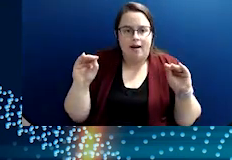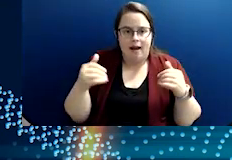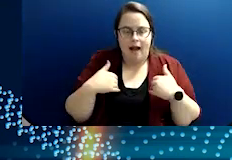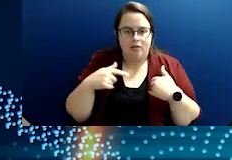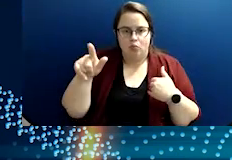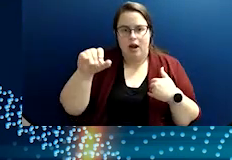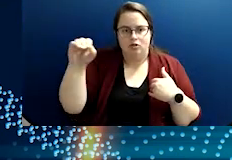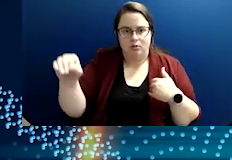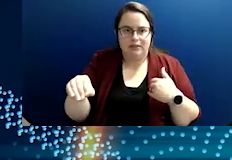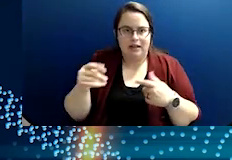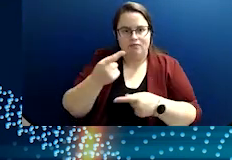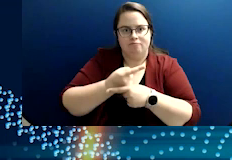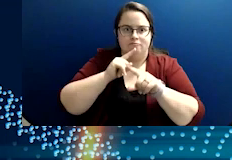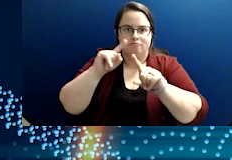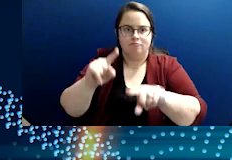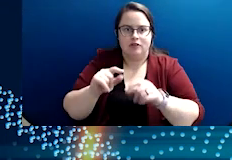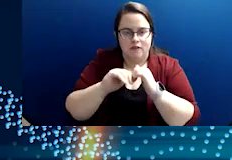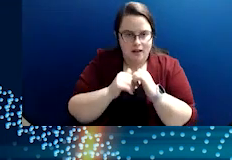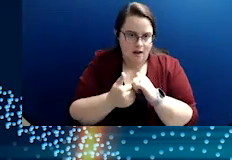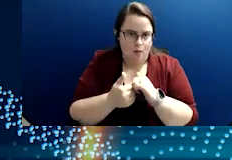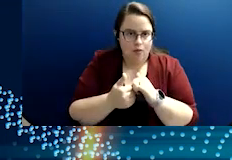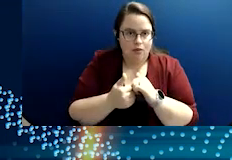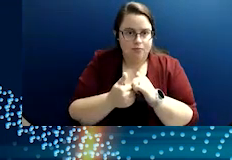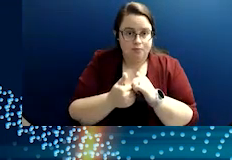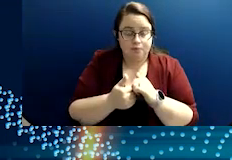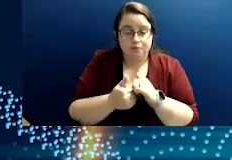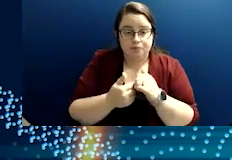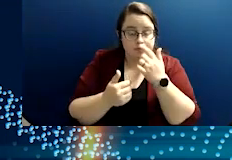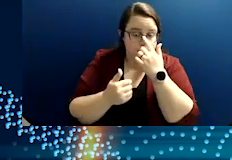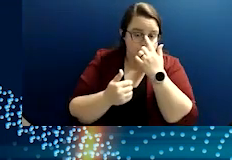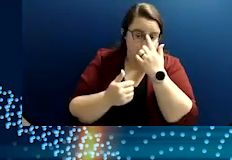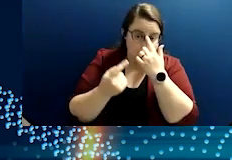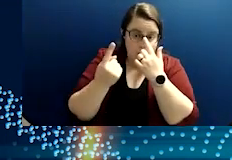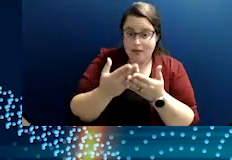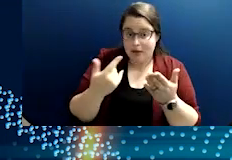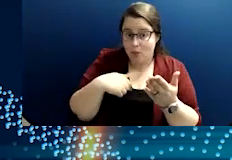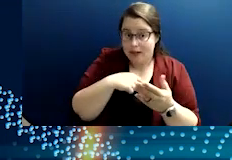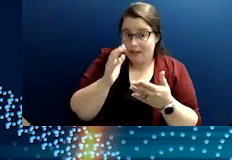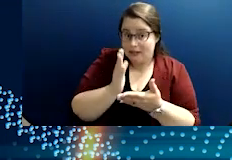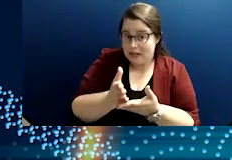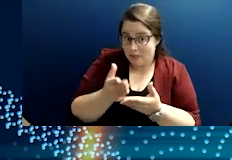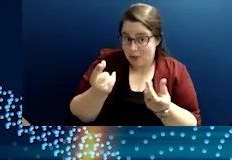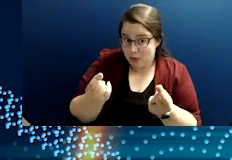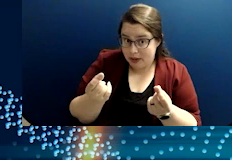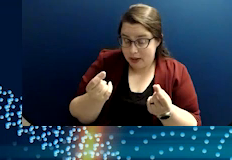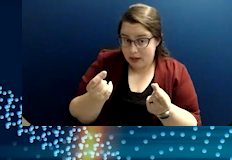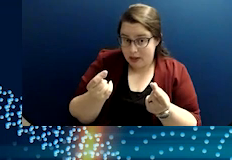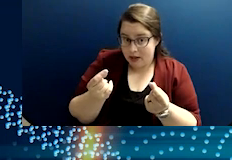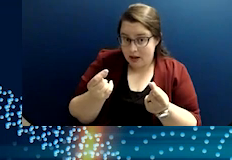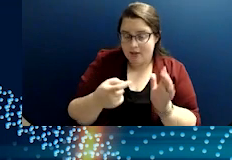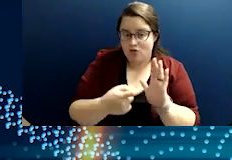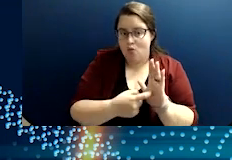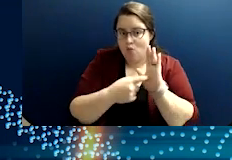100% of the answer of how we're going to do this. One thing that we can stop doing is asking or